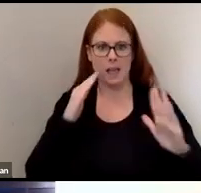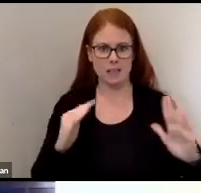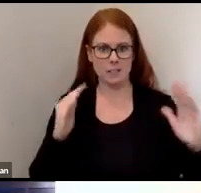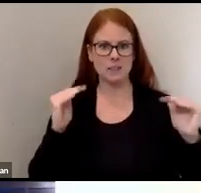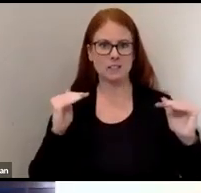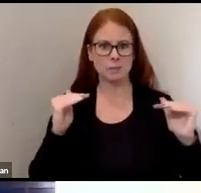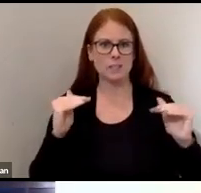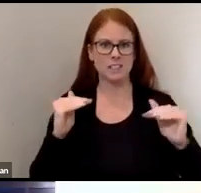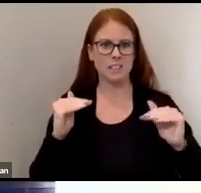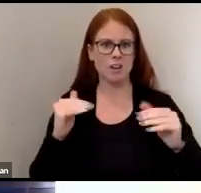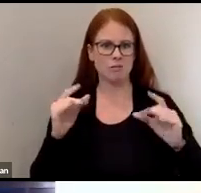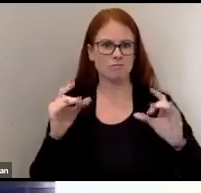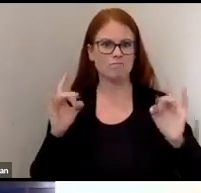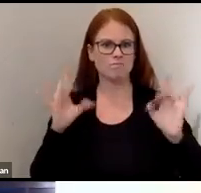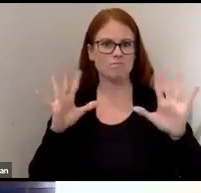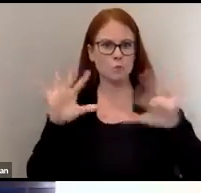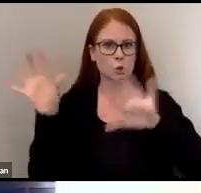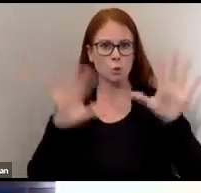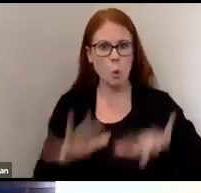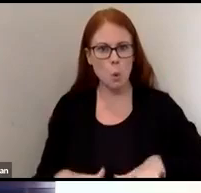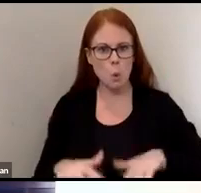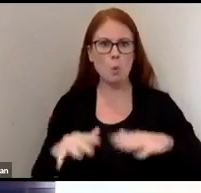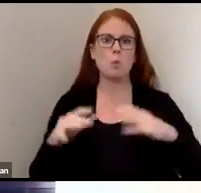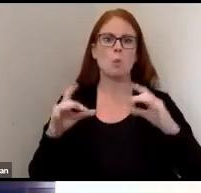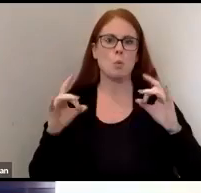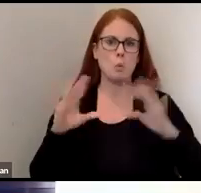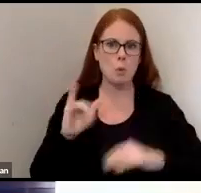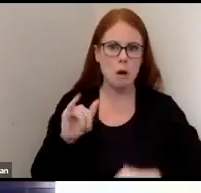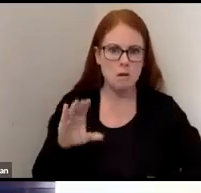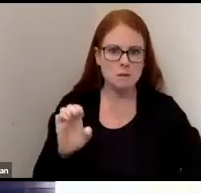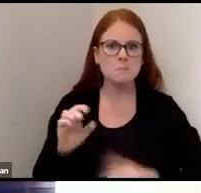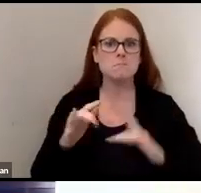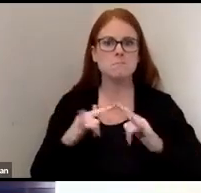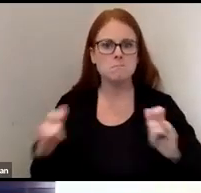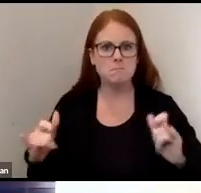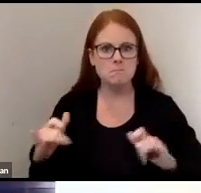harsh. Again, if you can't get it next week,